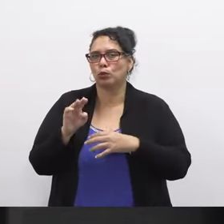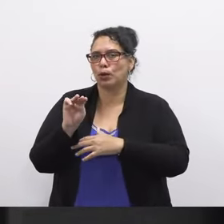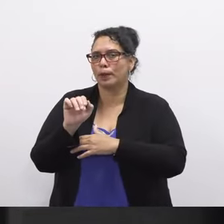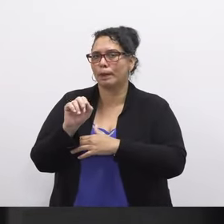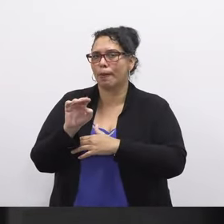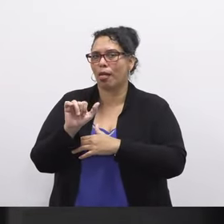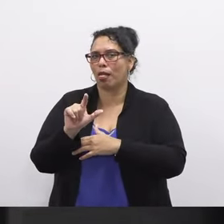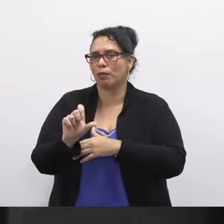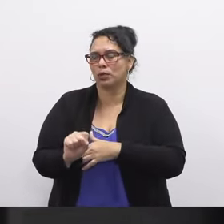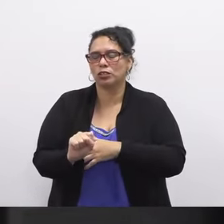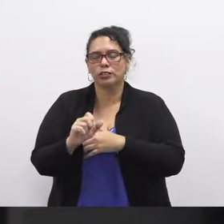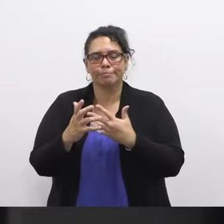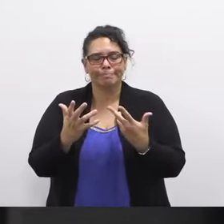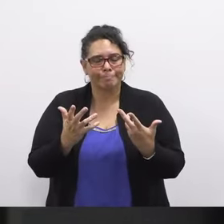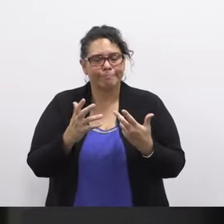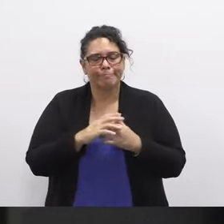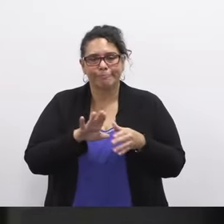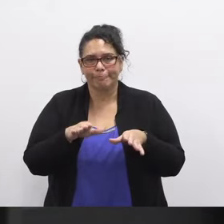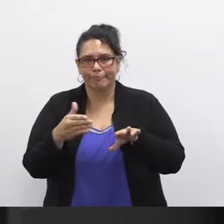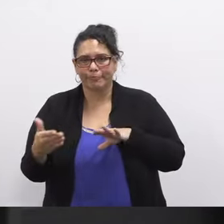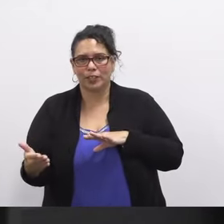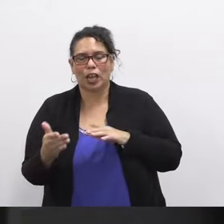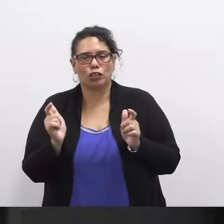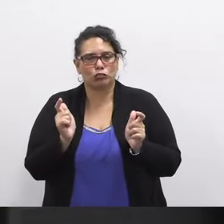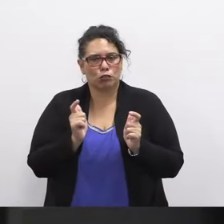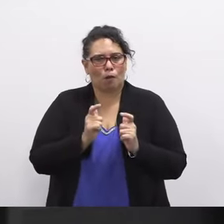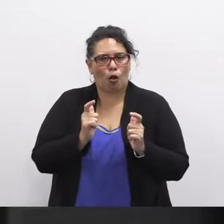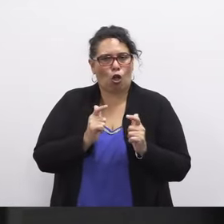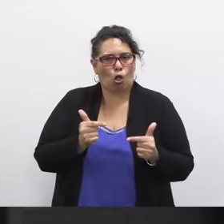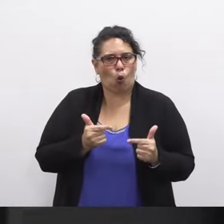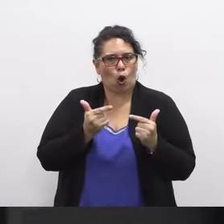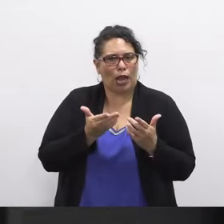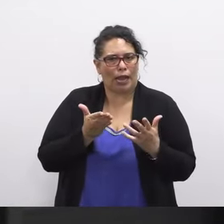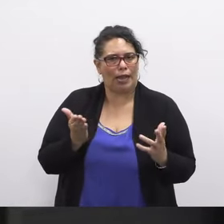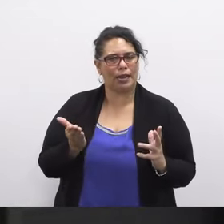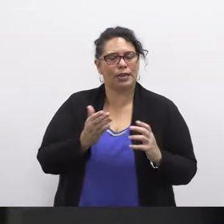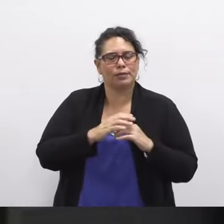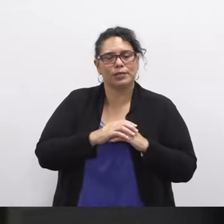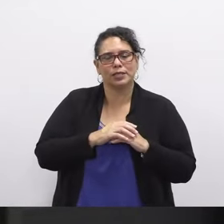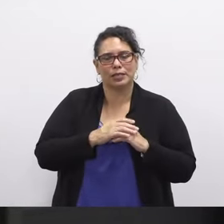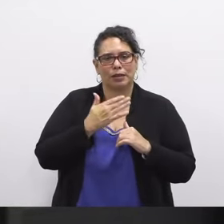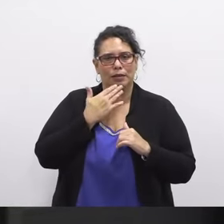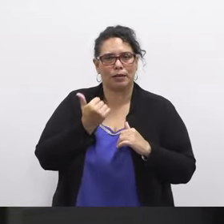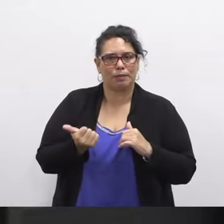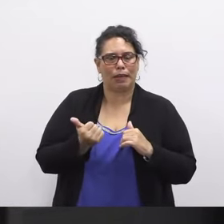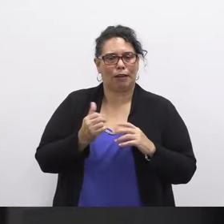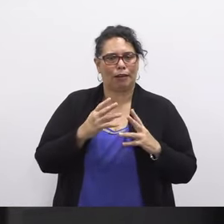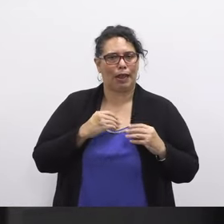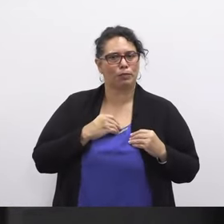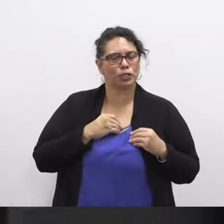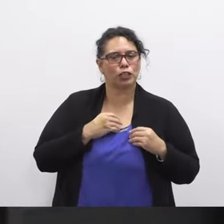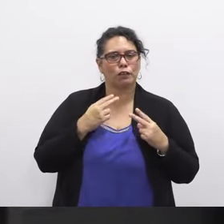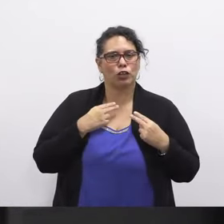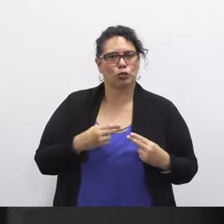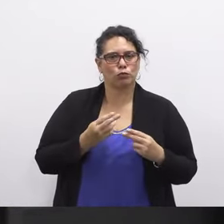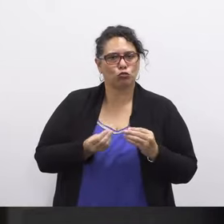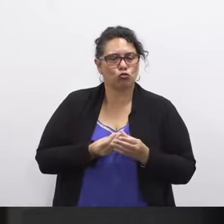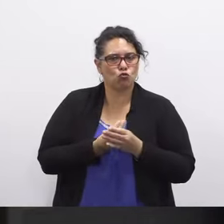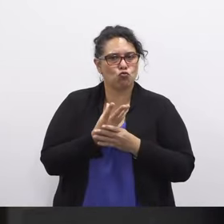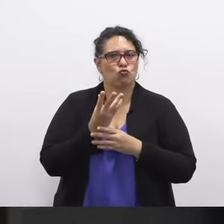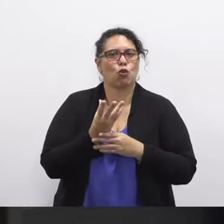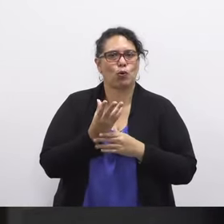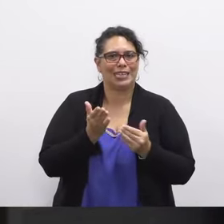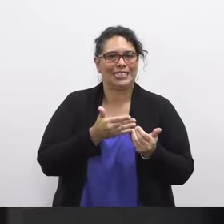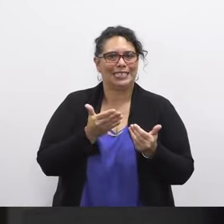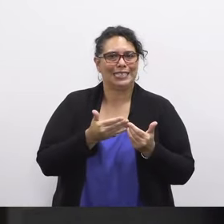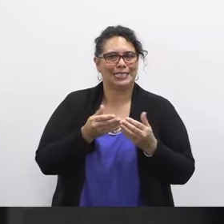extinction, causing smaller organisms like rodents, which are better adapted to humans, to grow in population and easily transmit